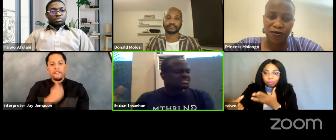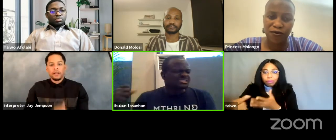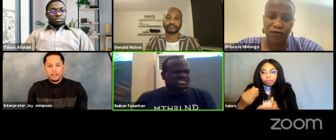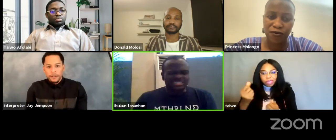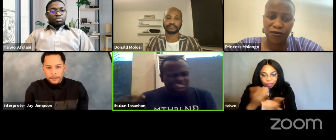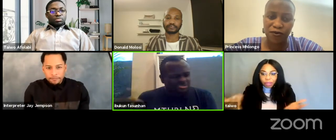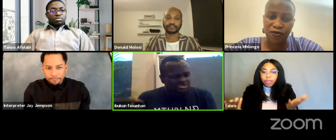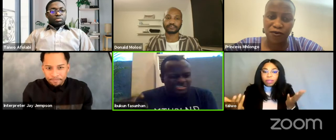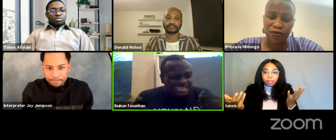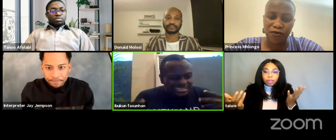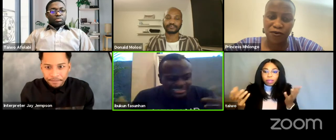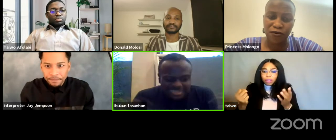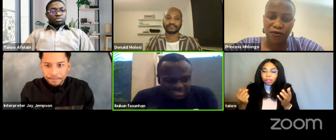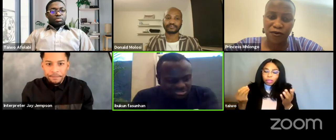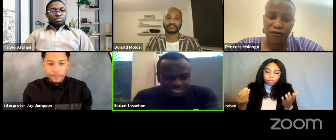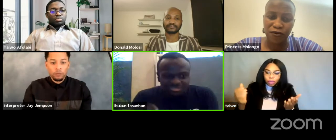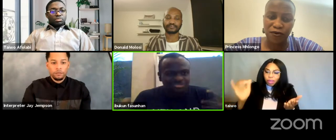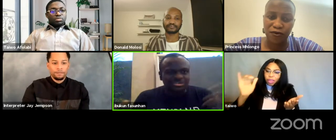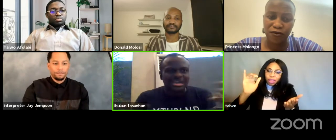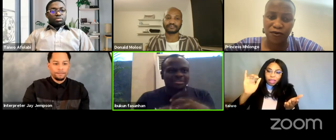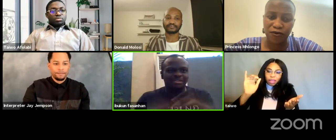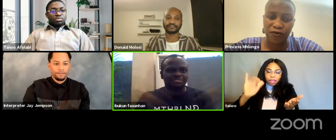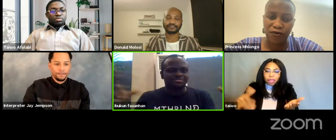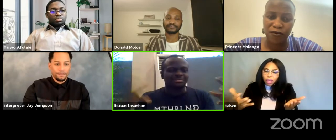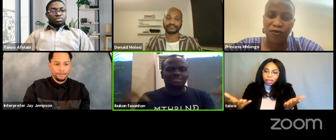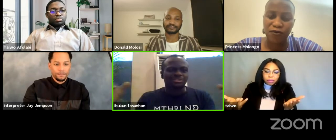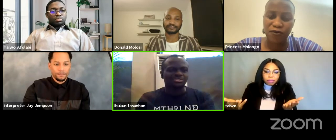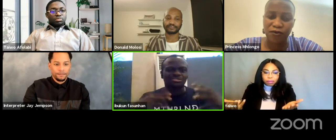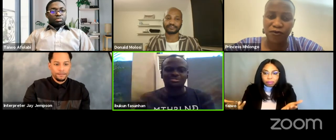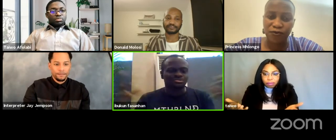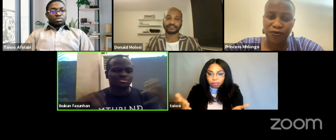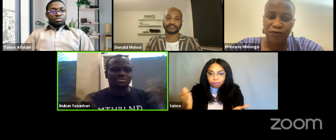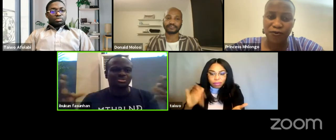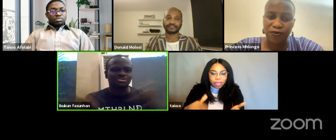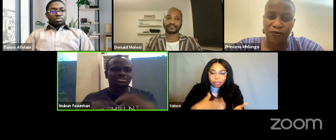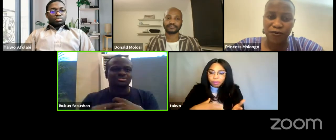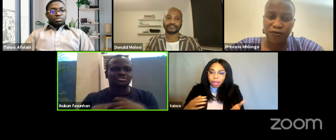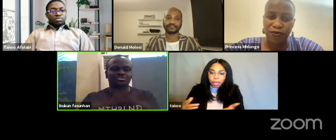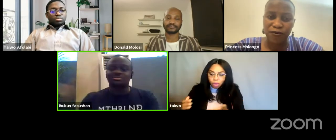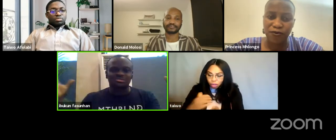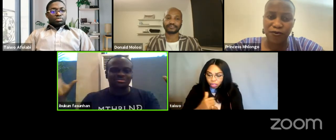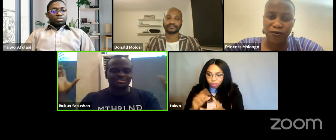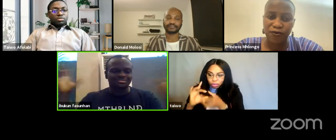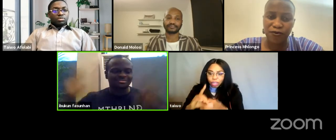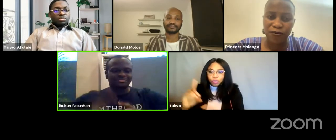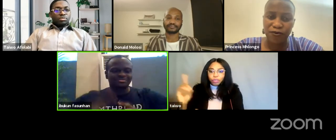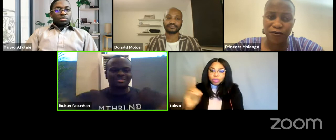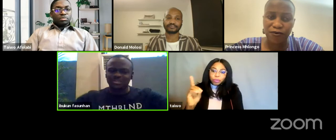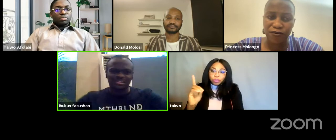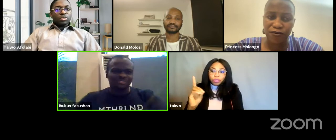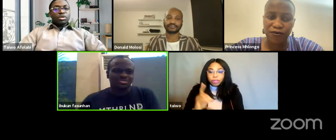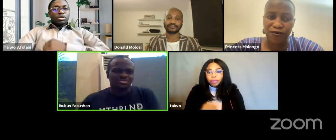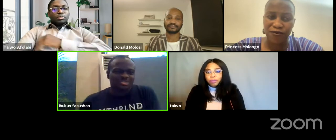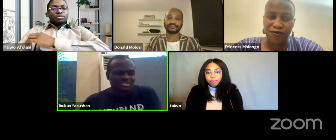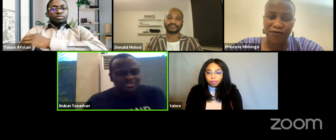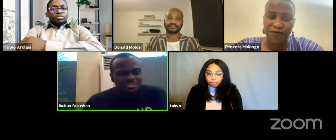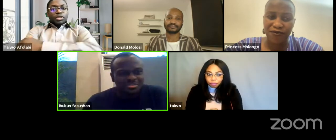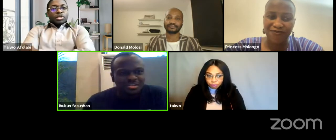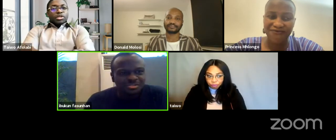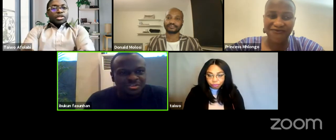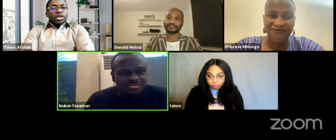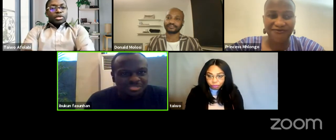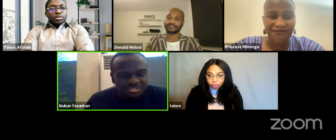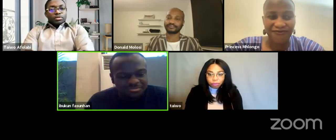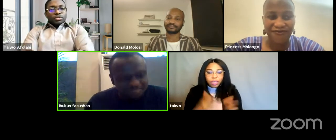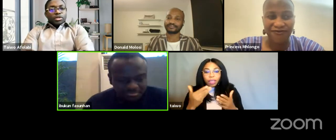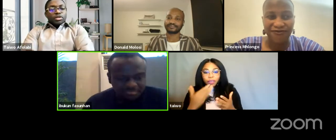yeah. So that's just, you know, my connection to dramaturgy is on different levels.